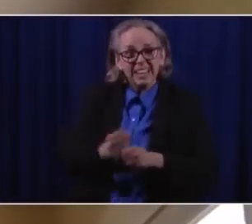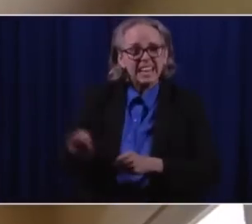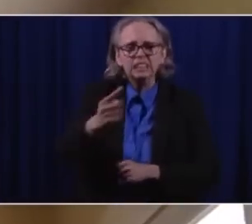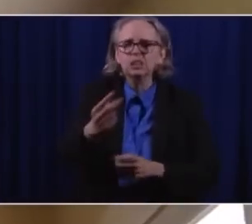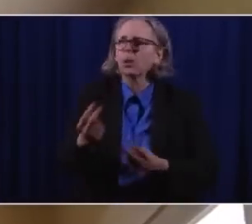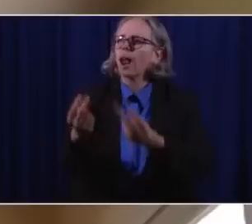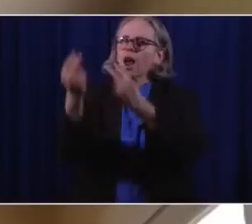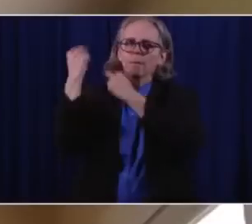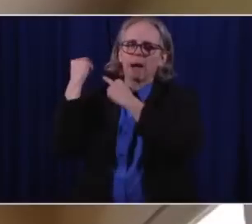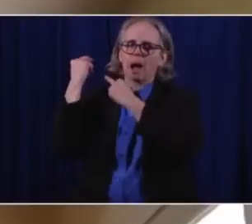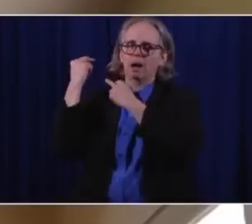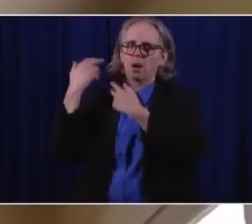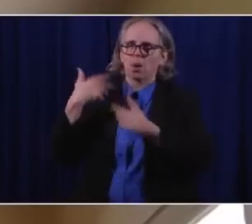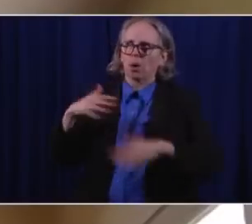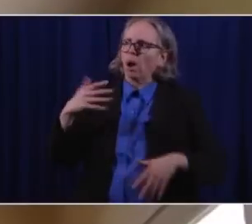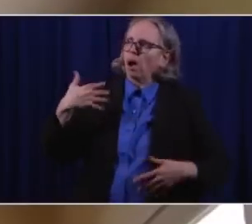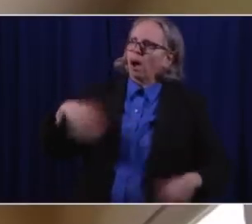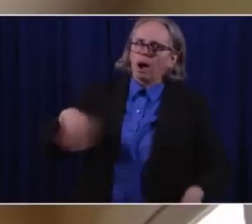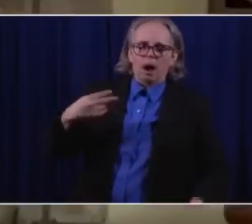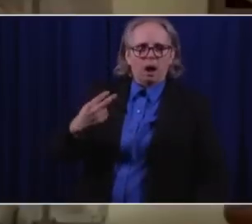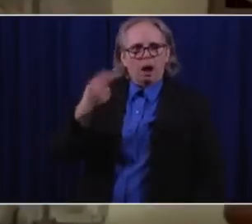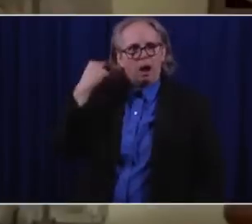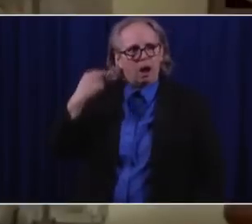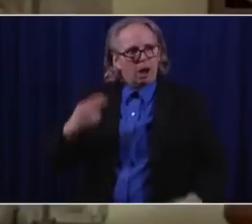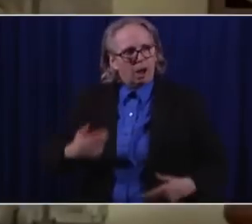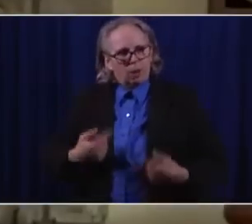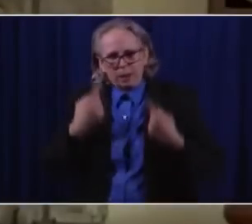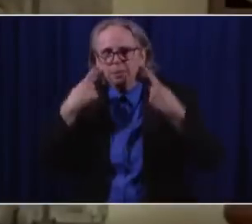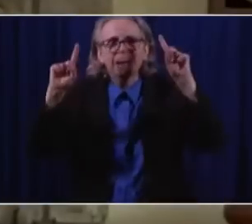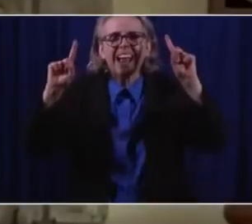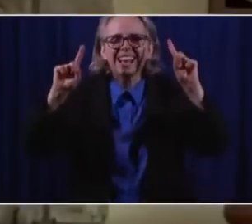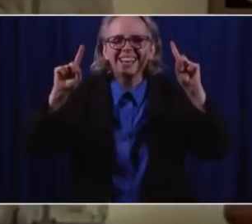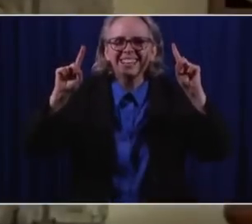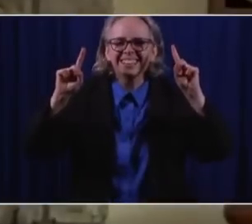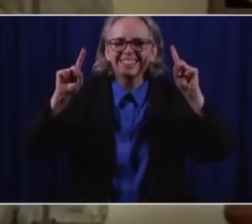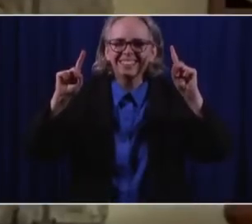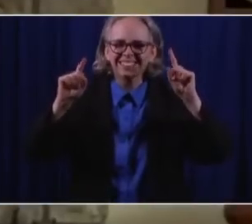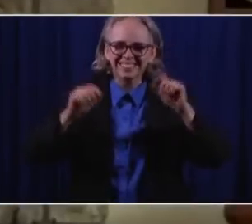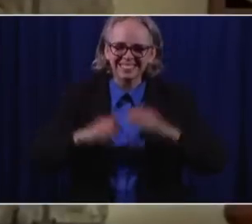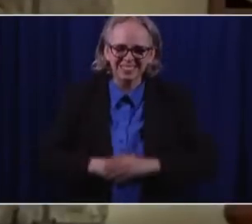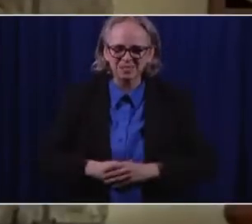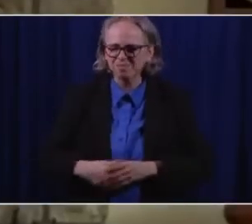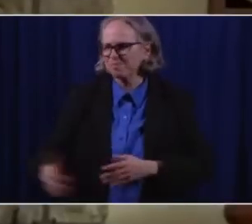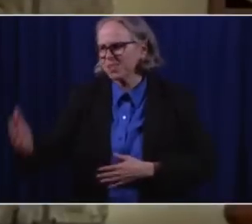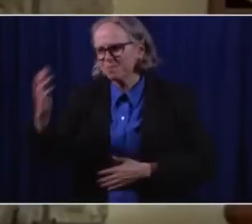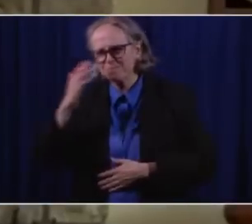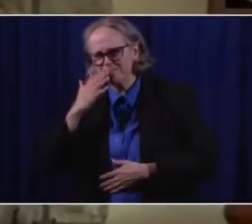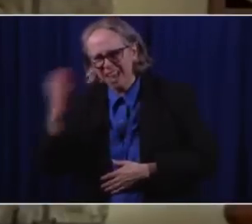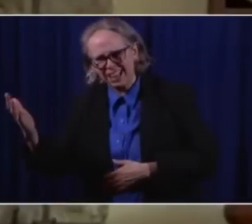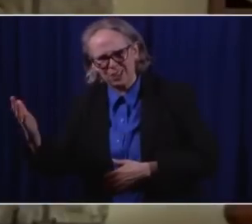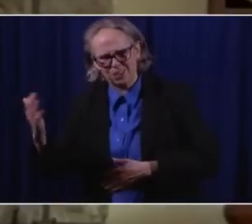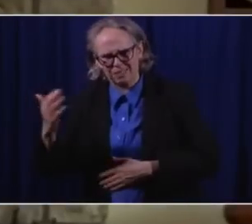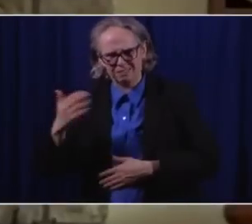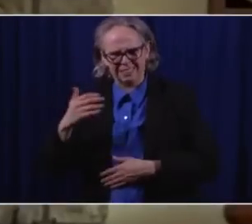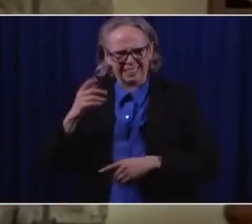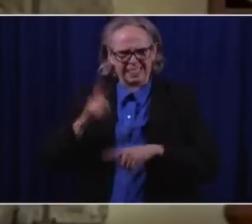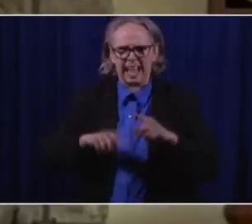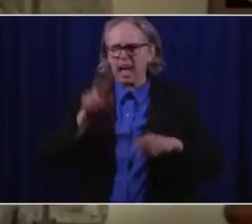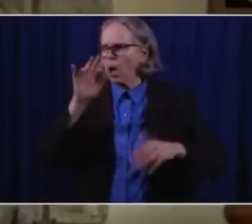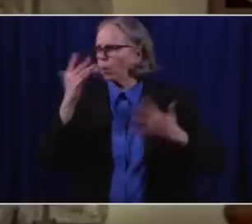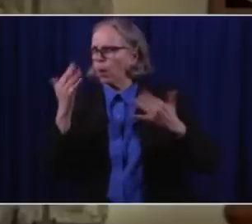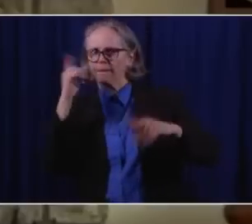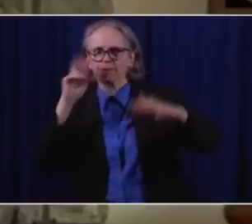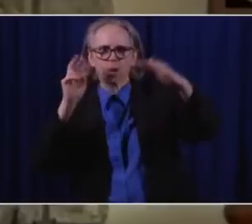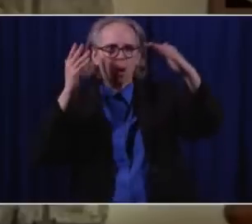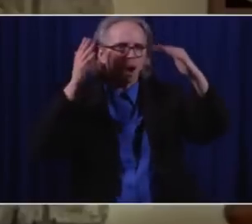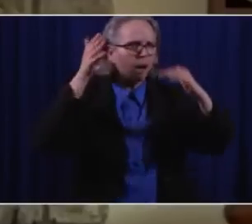through. Doctor, thank you very much. We can't wait until we're through the storm. We'll go to questions.